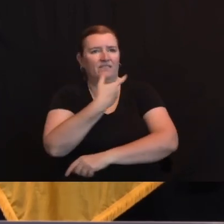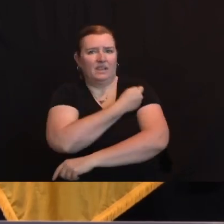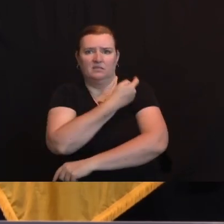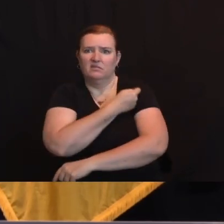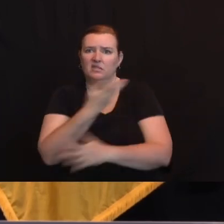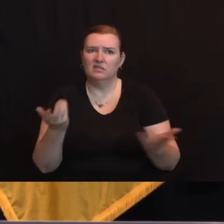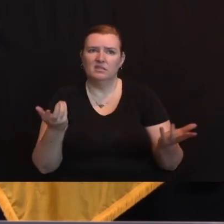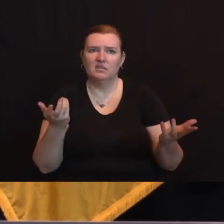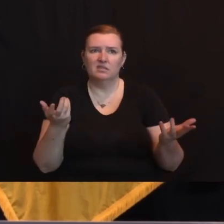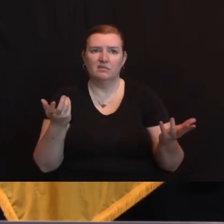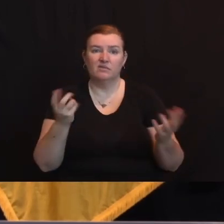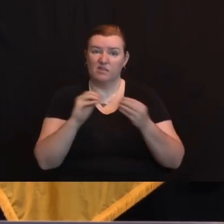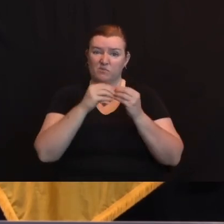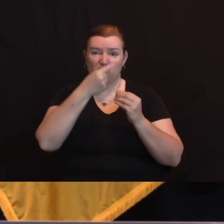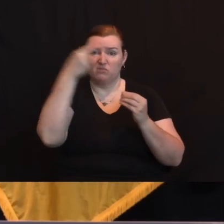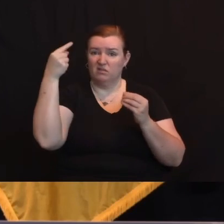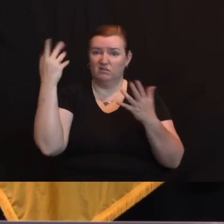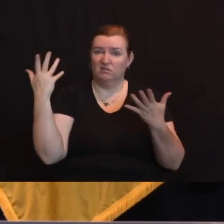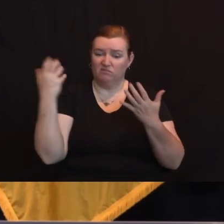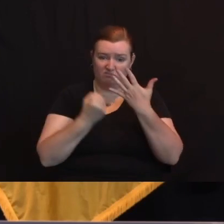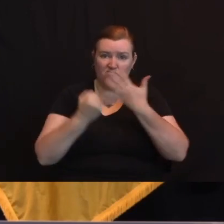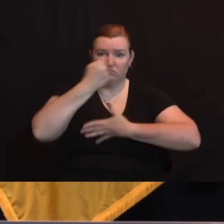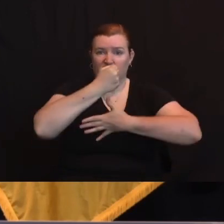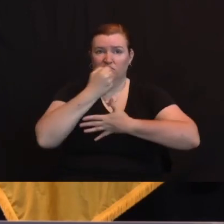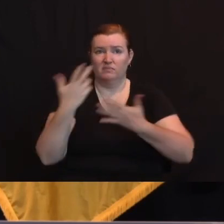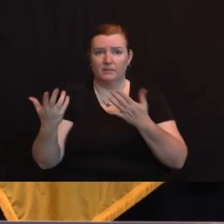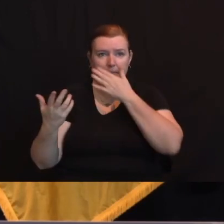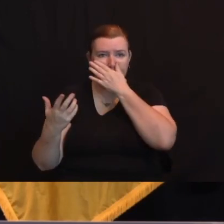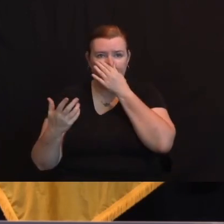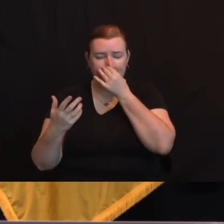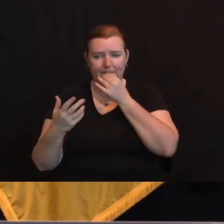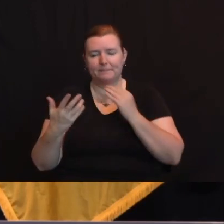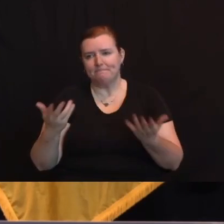I'll start with the last one if I can.